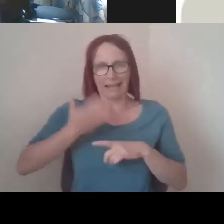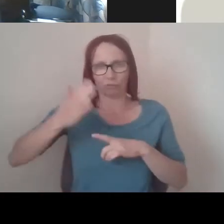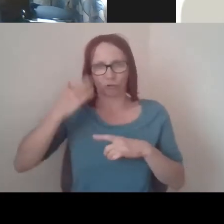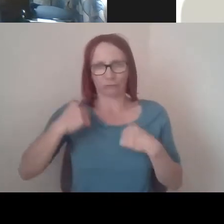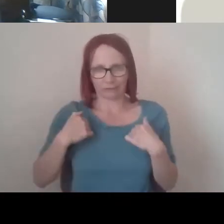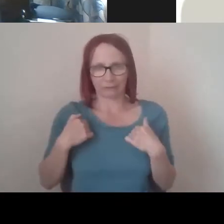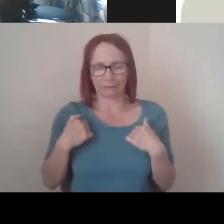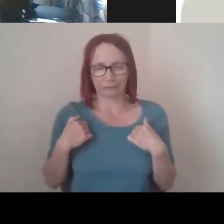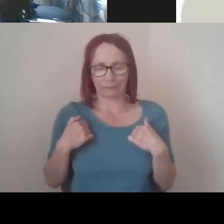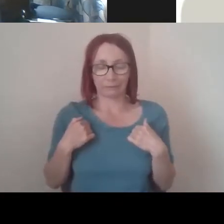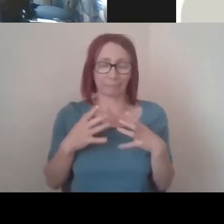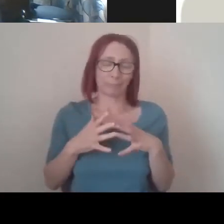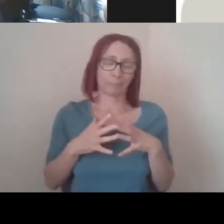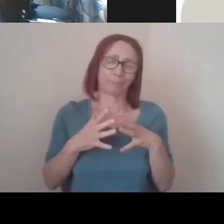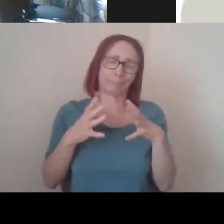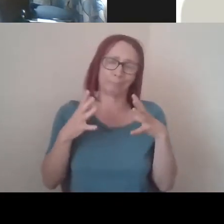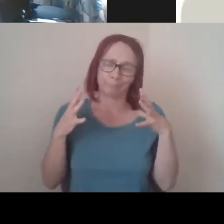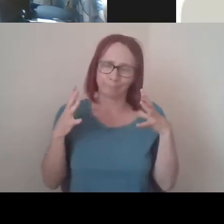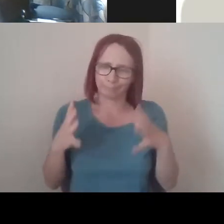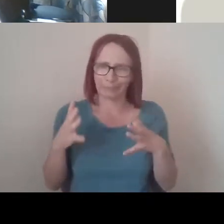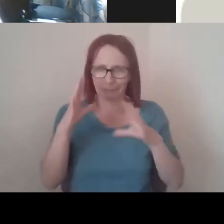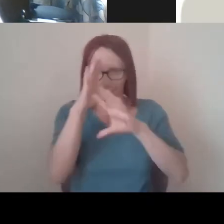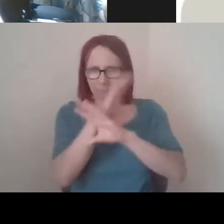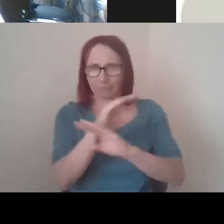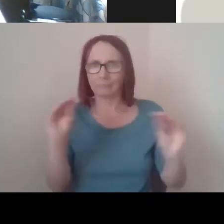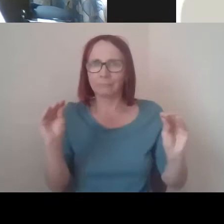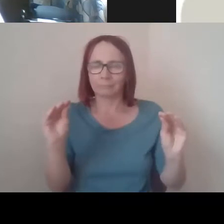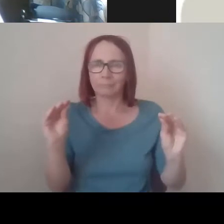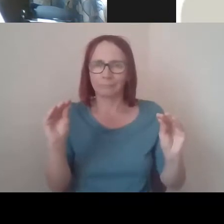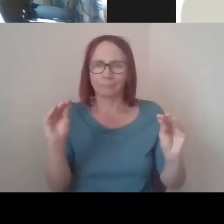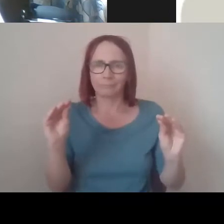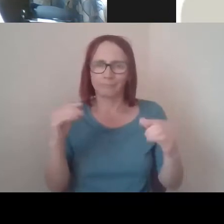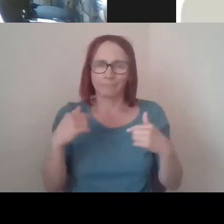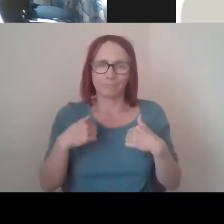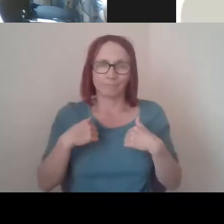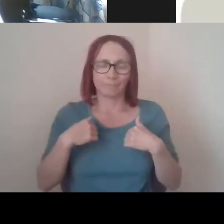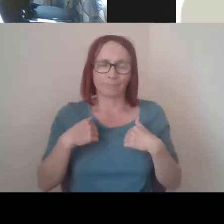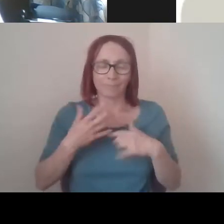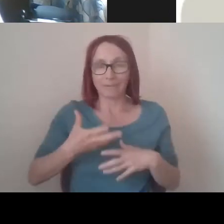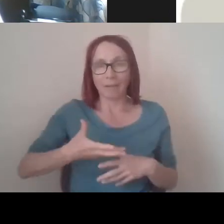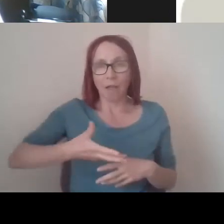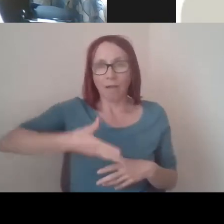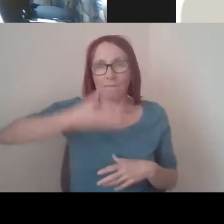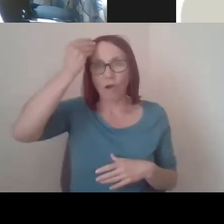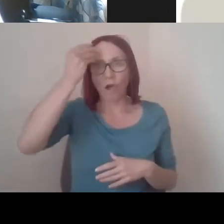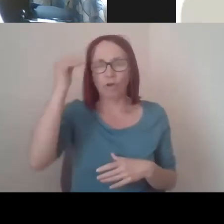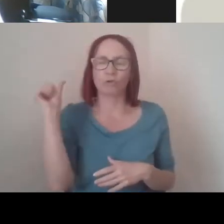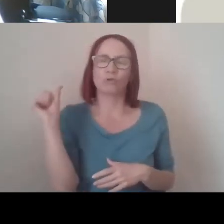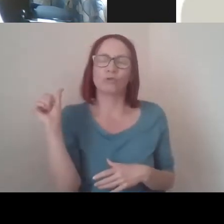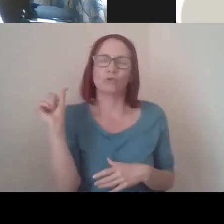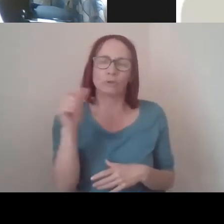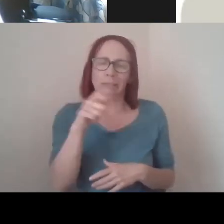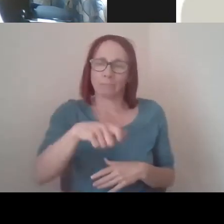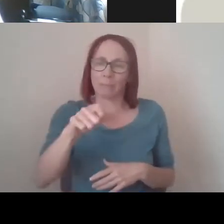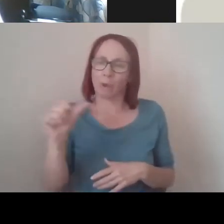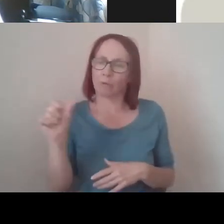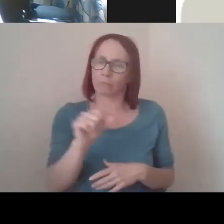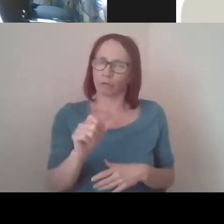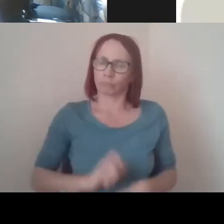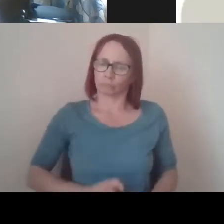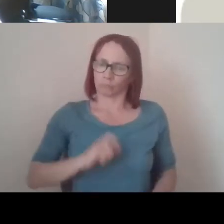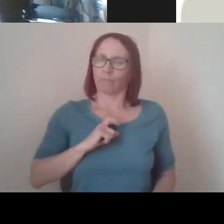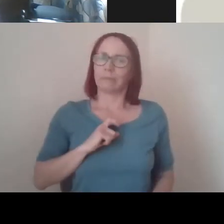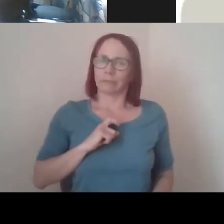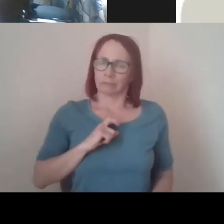the big thing that I want to say to people is that what I have learned is that people should be confident and